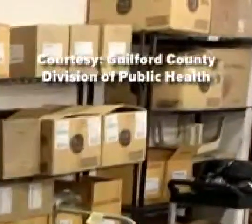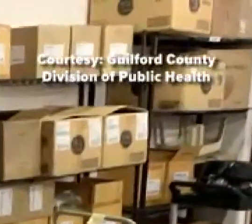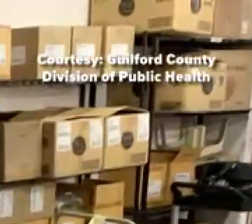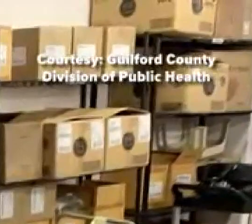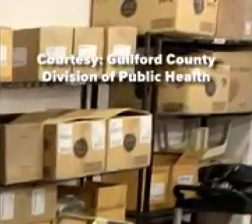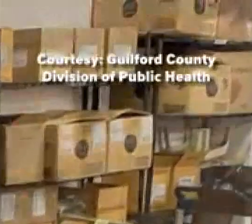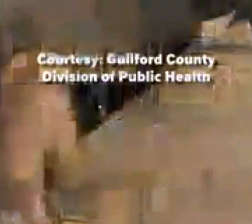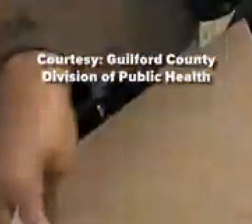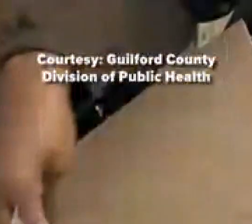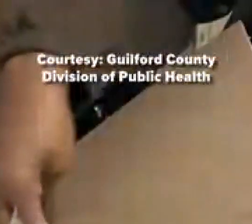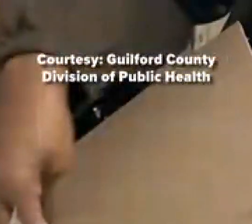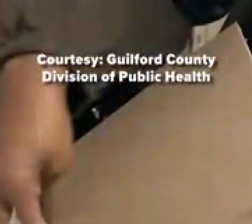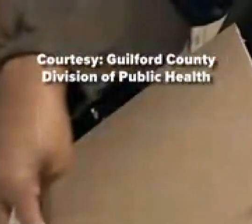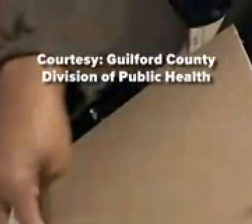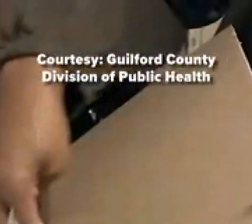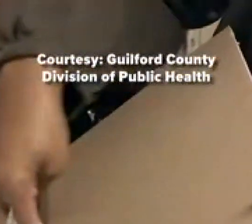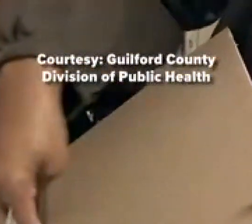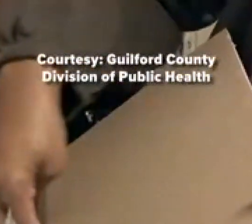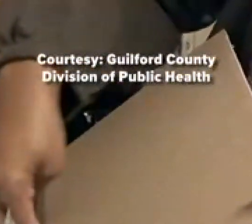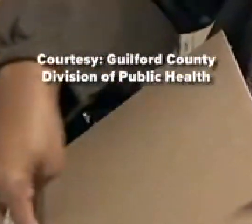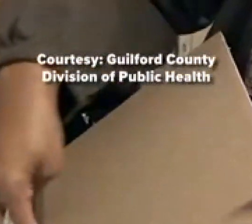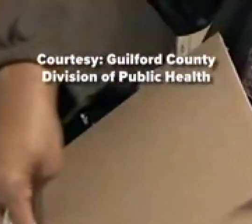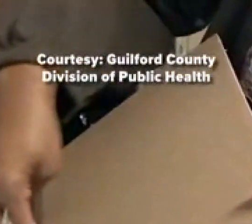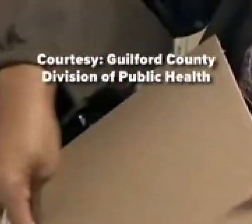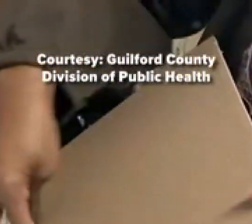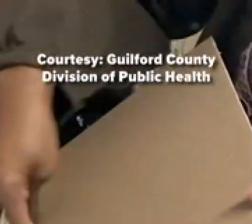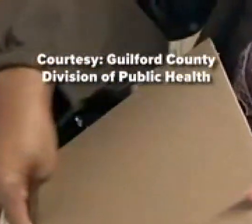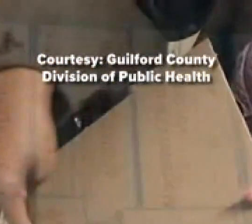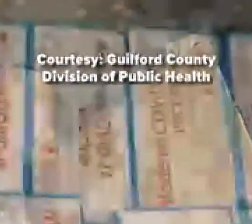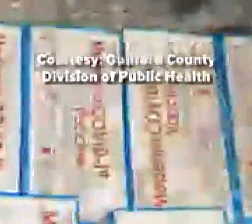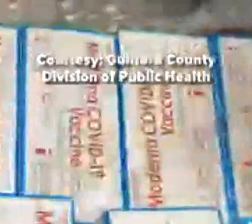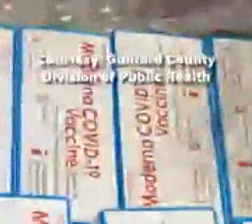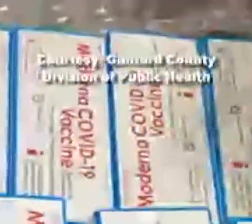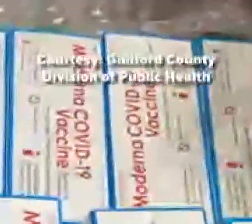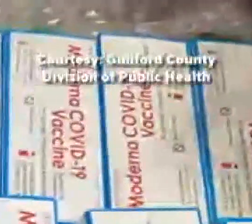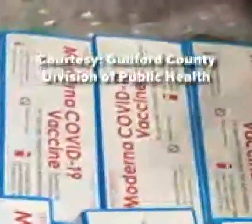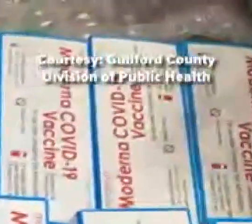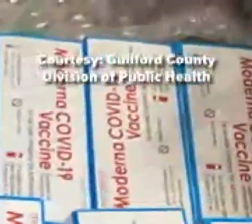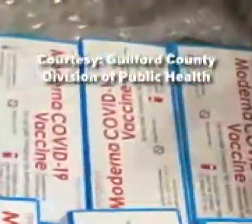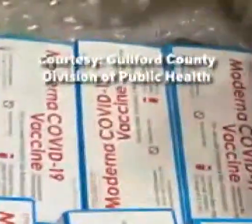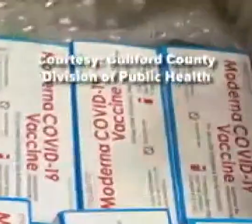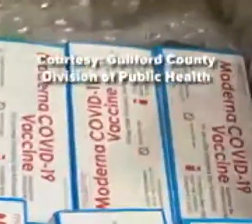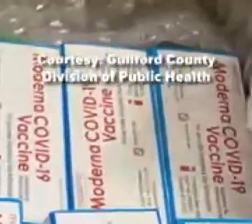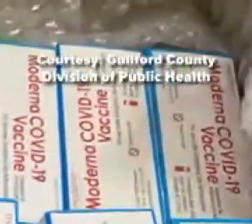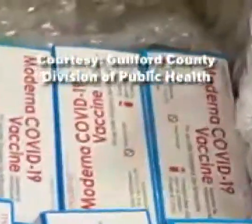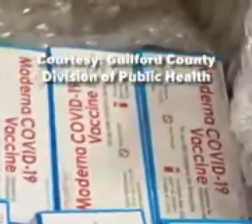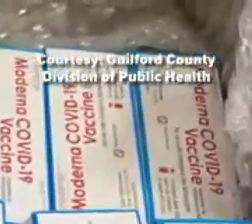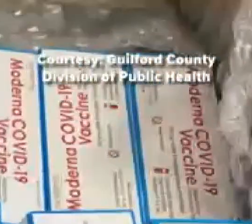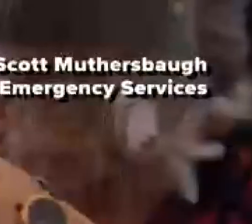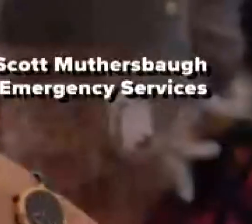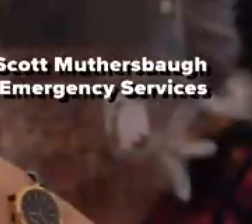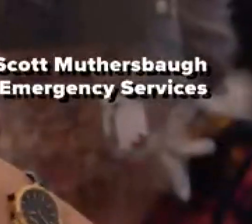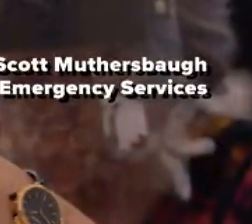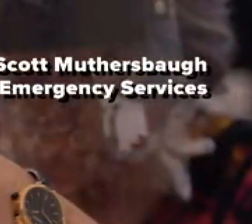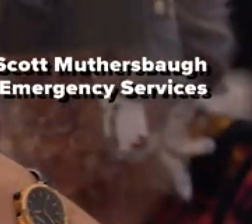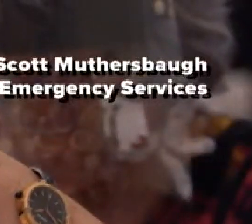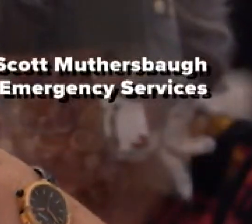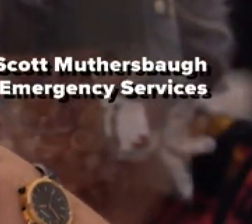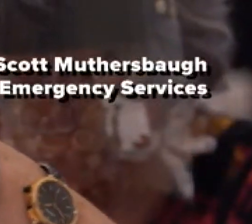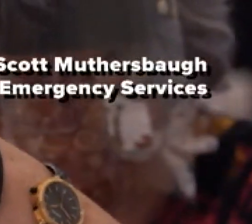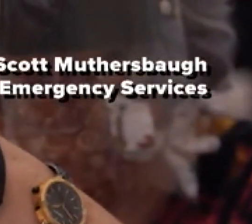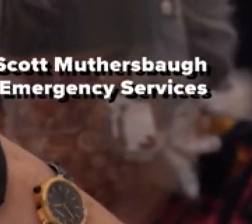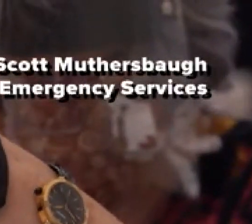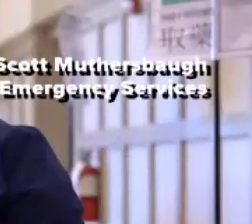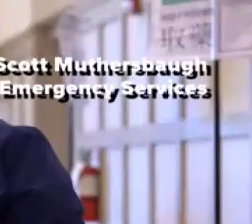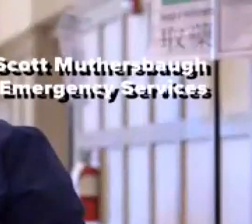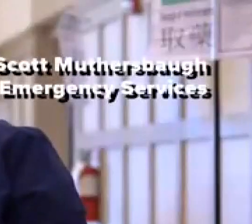COVID-19 vaccination rates improved slightly, there are still challenges. To help boost vaccination rates and access for